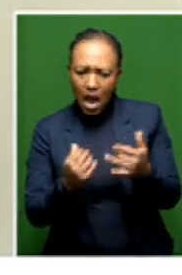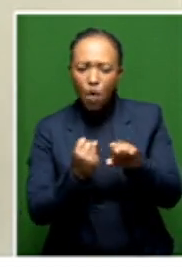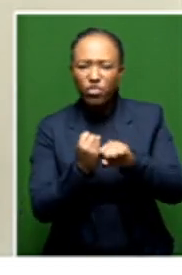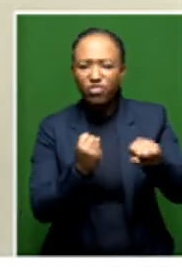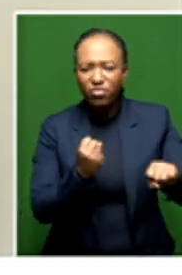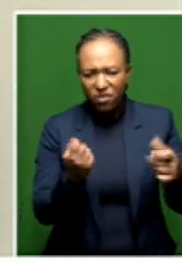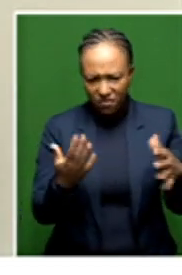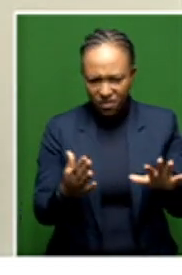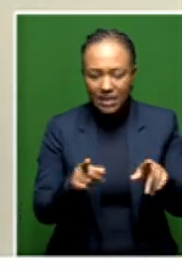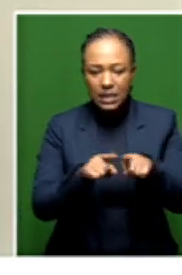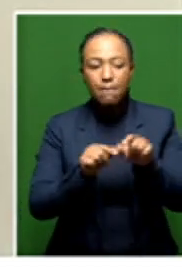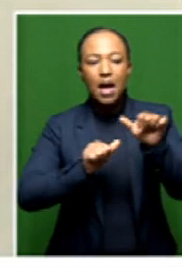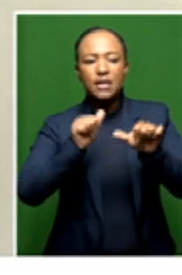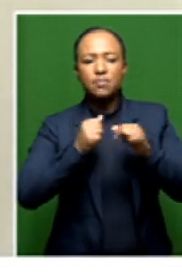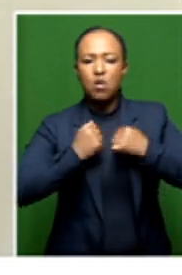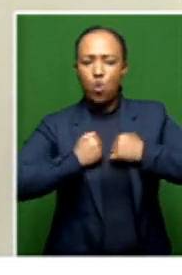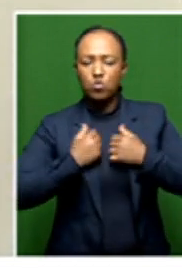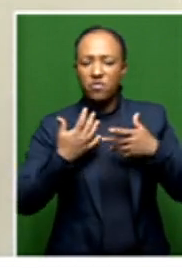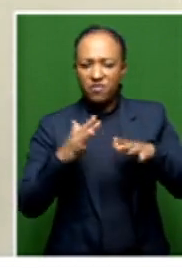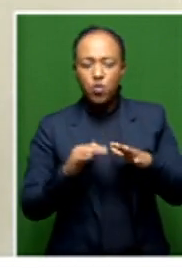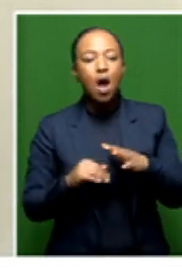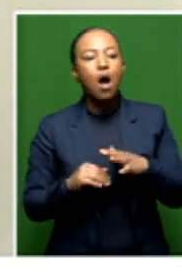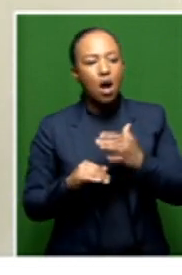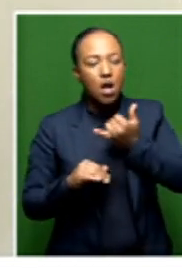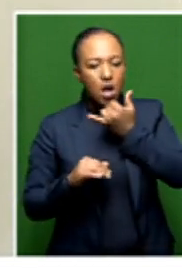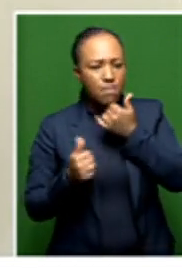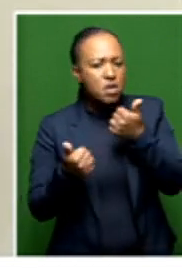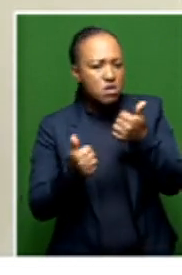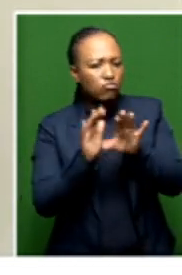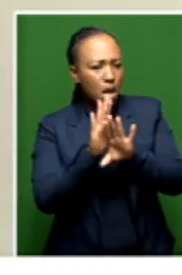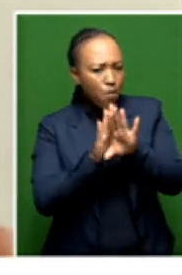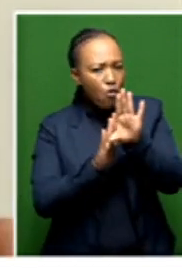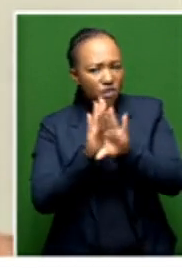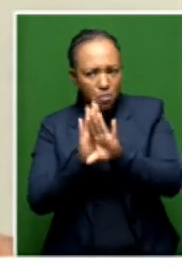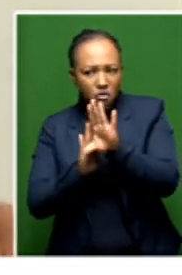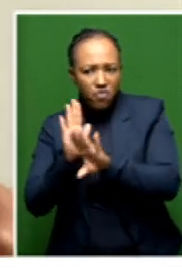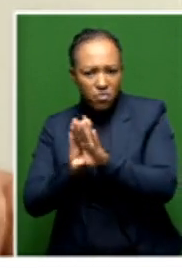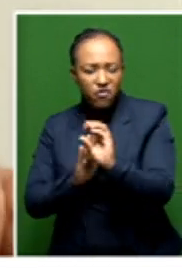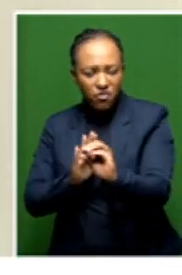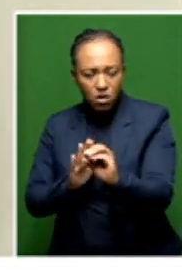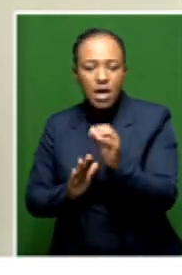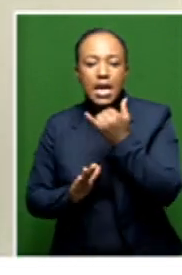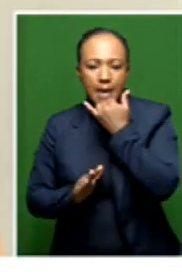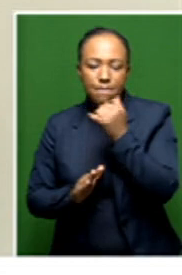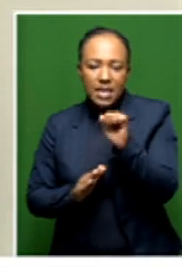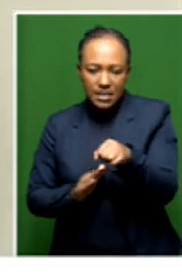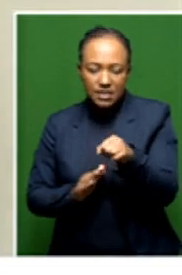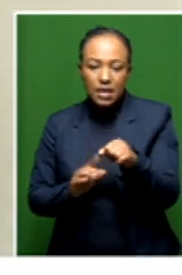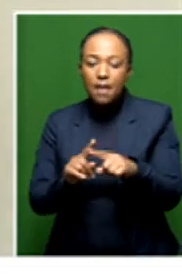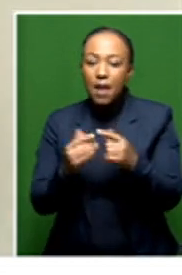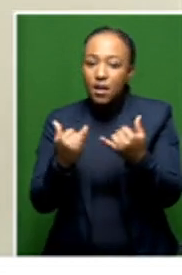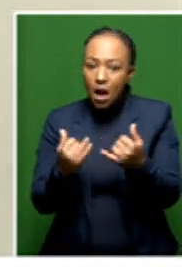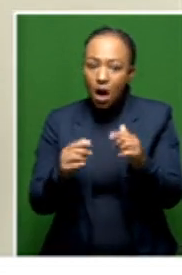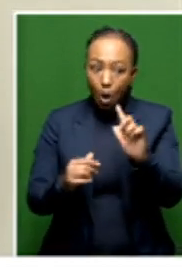assessment, we have said that we are happy with the advances that are made, and we are calling for all of